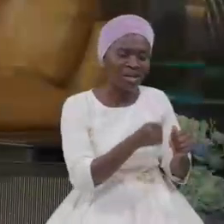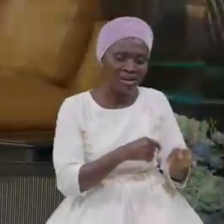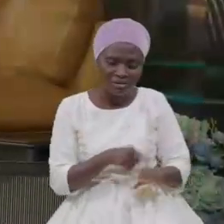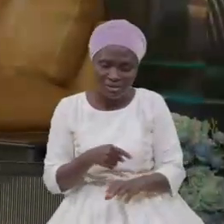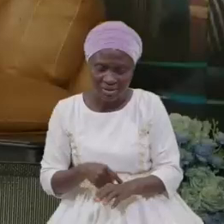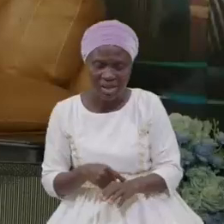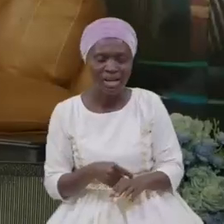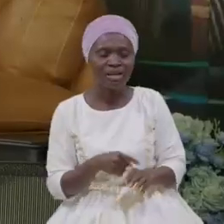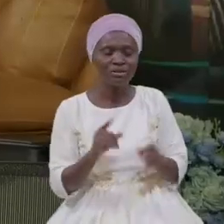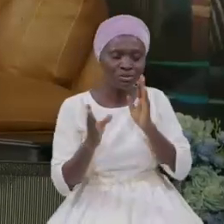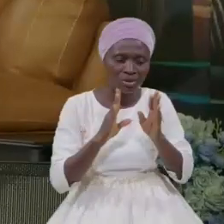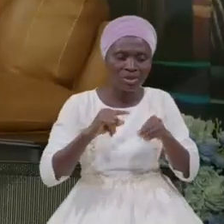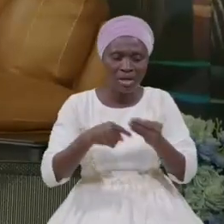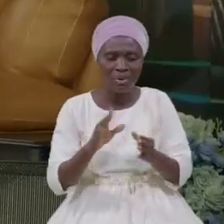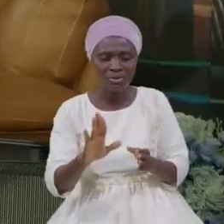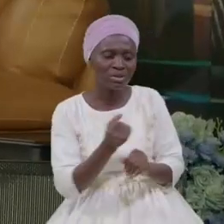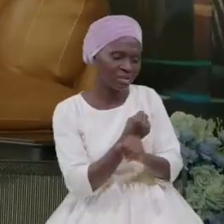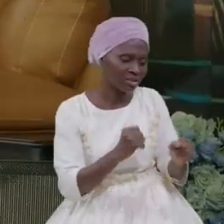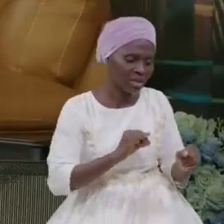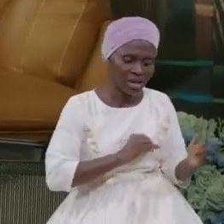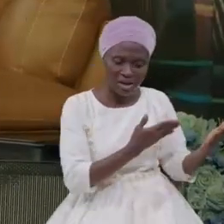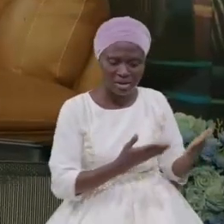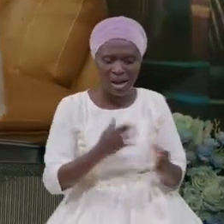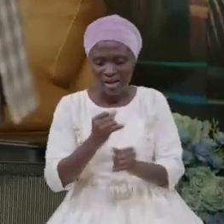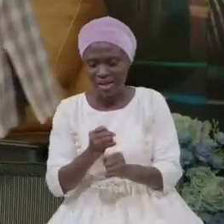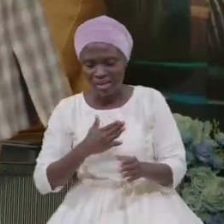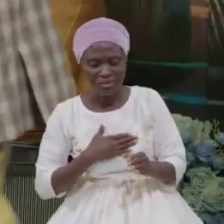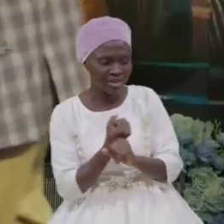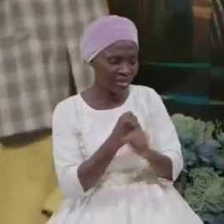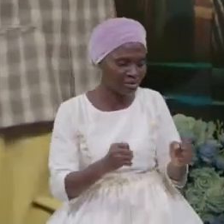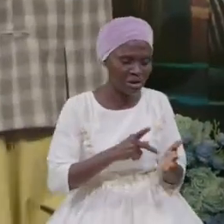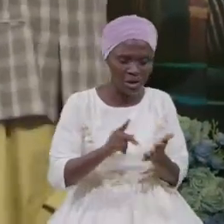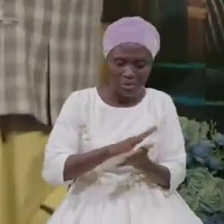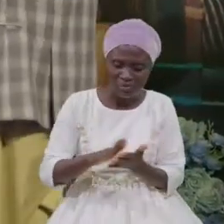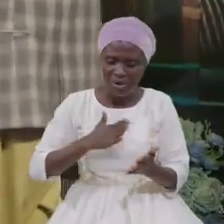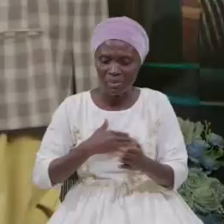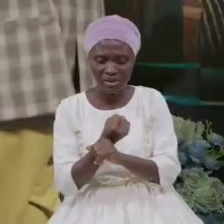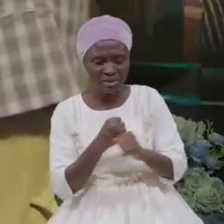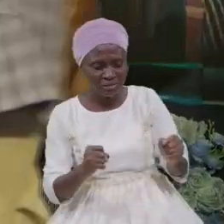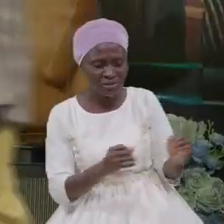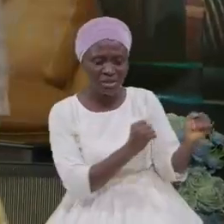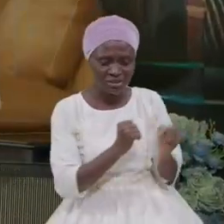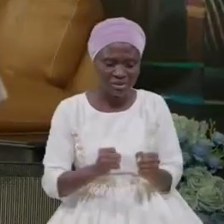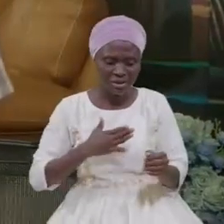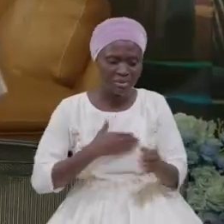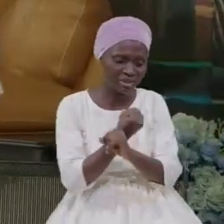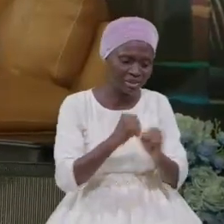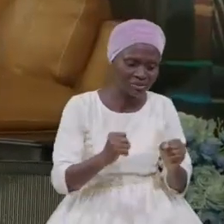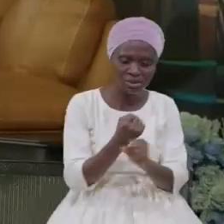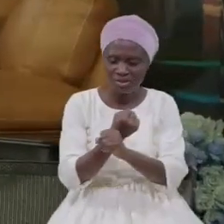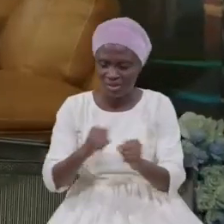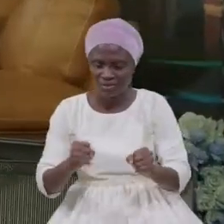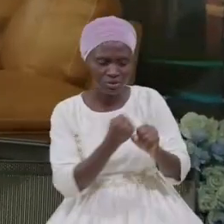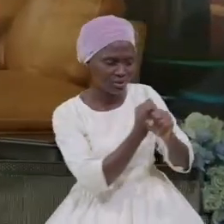improved my salvation, purged my salvation, purified my salvation, strengthened my salvation, salvation, salvation.